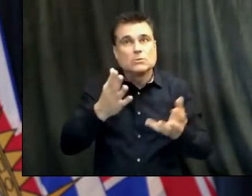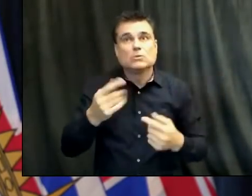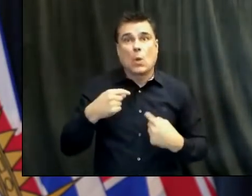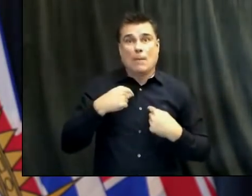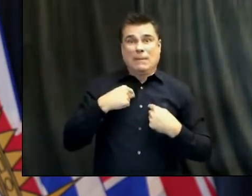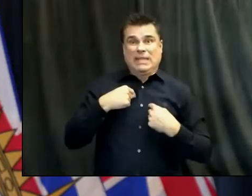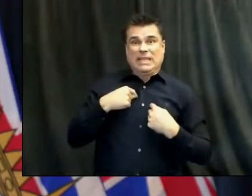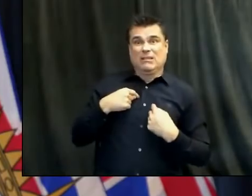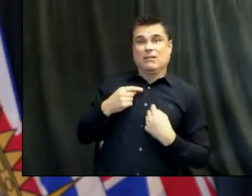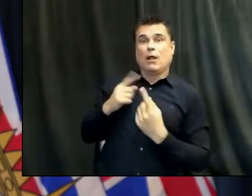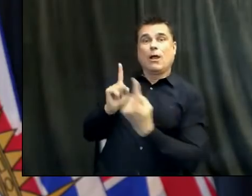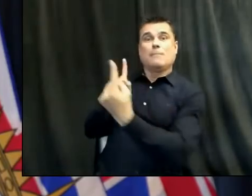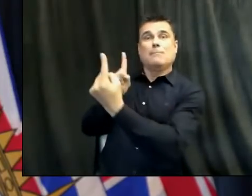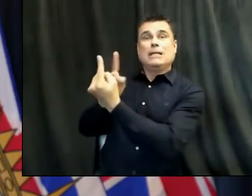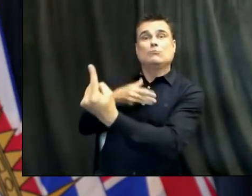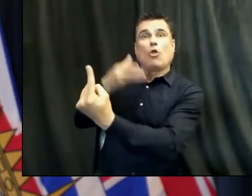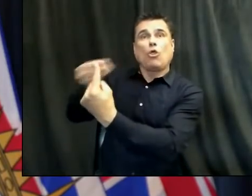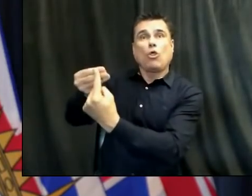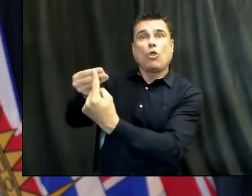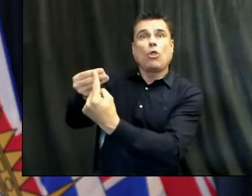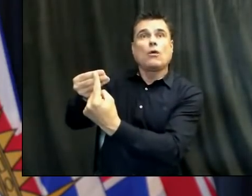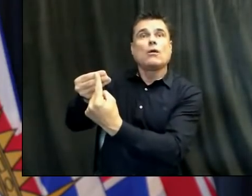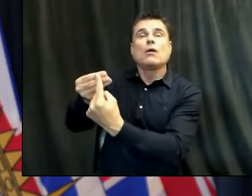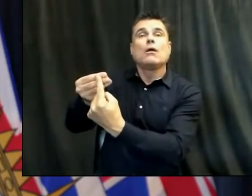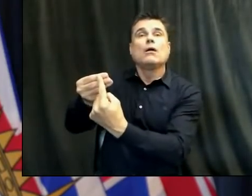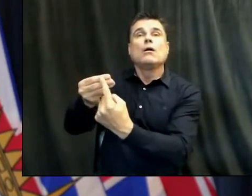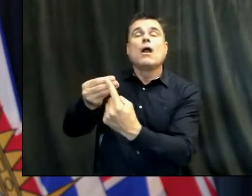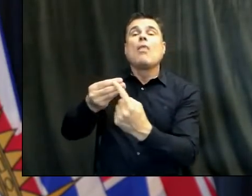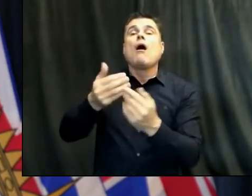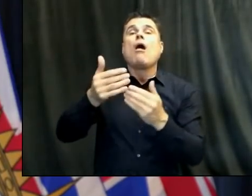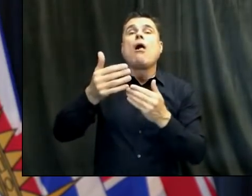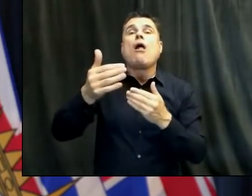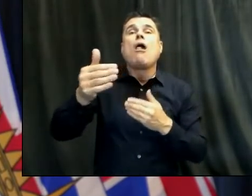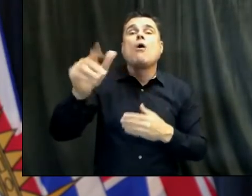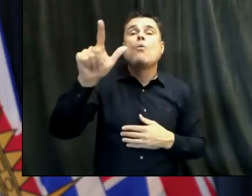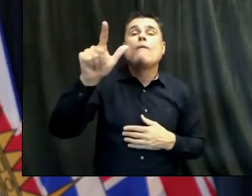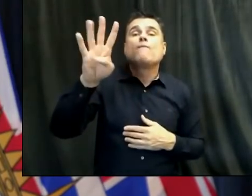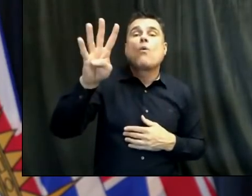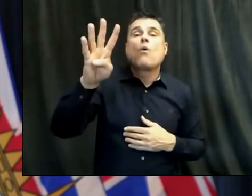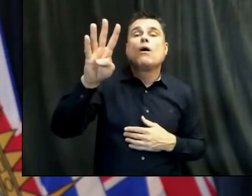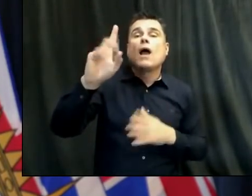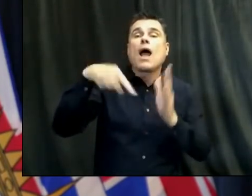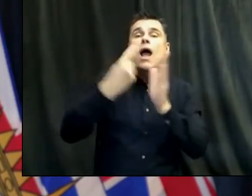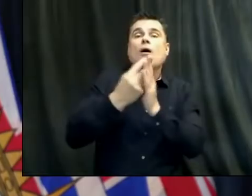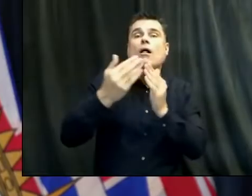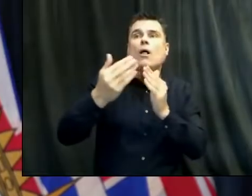what they need to do, and that can be very anxiety provoking. So we do have tools to support people.